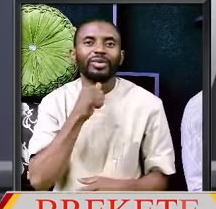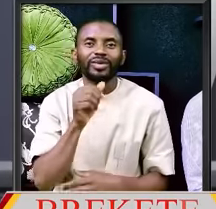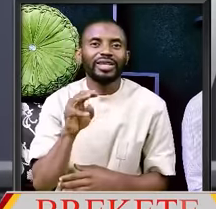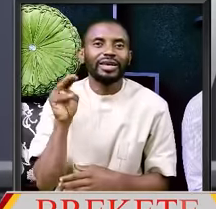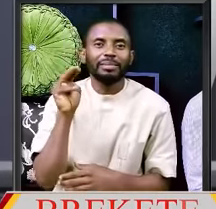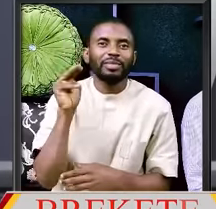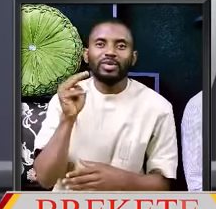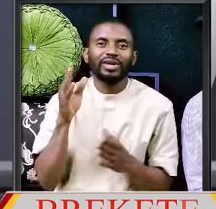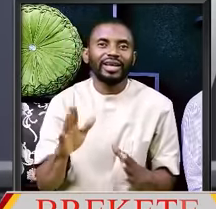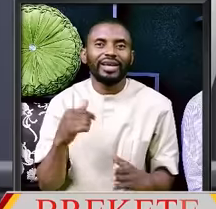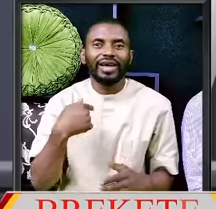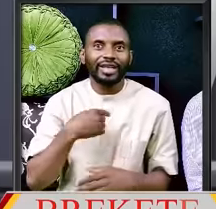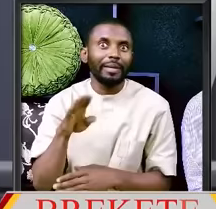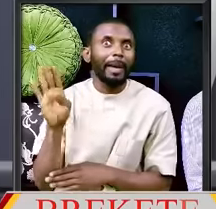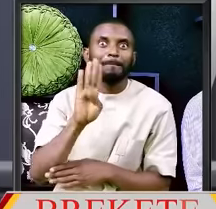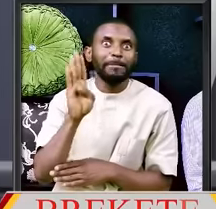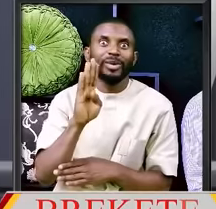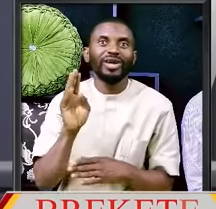billionaire.